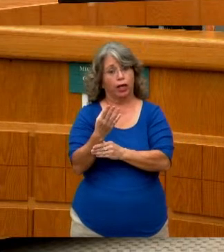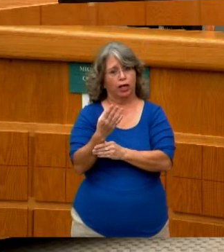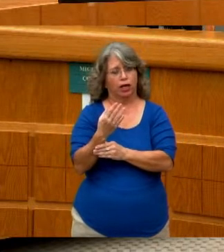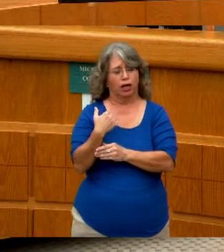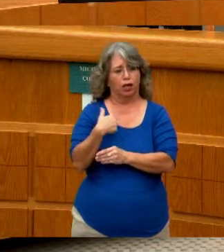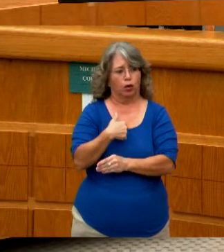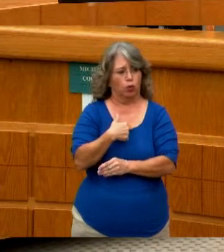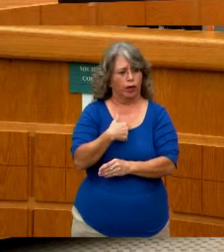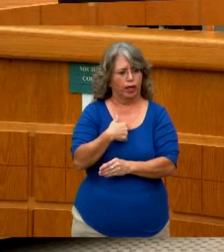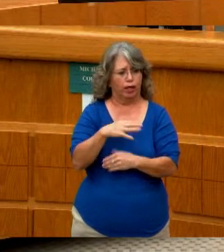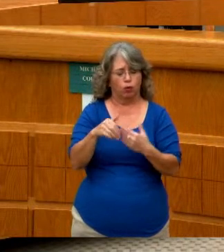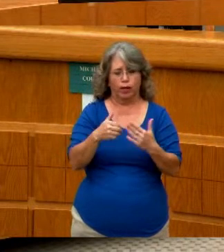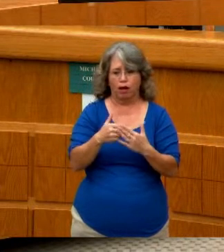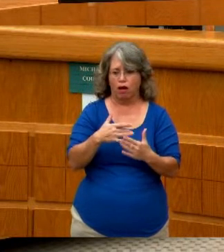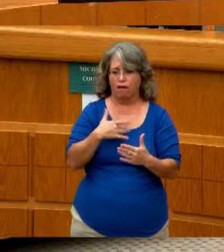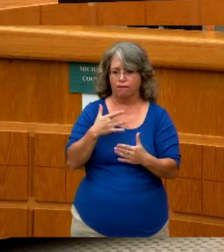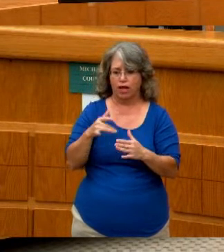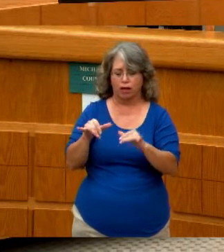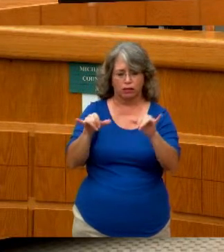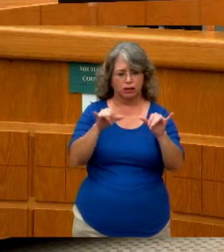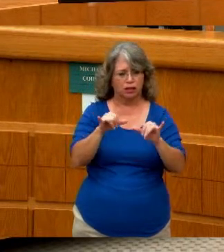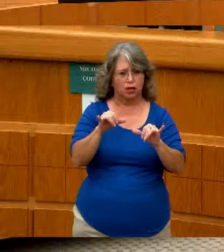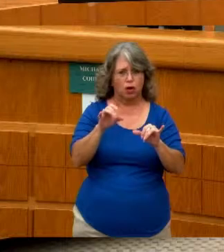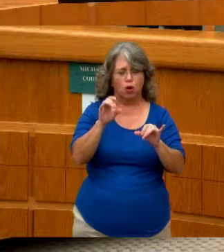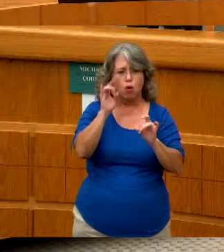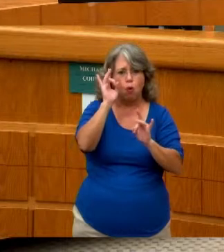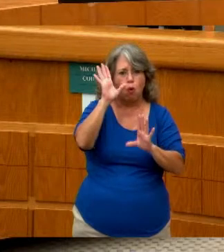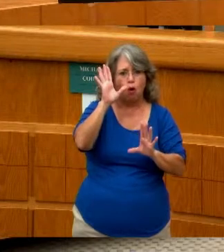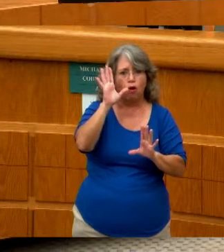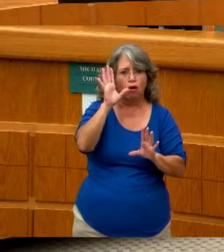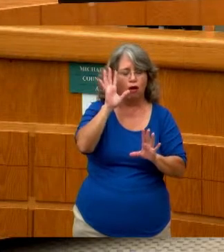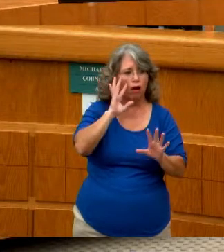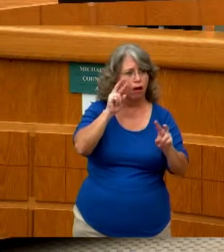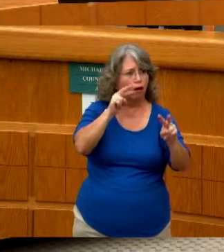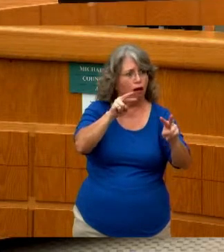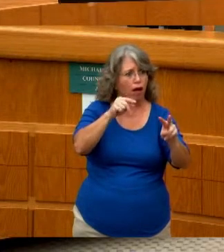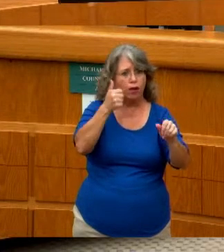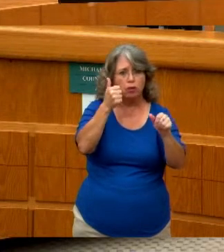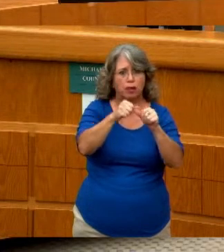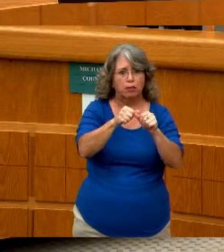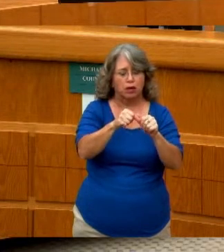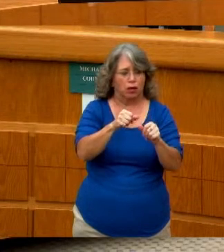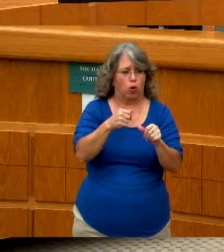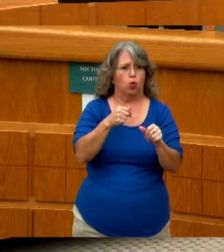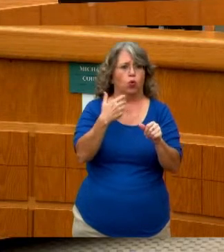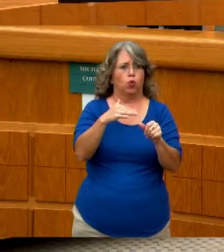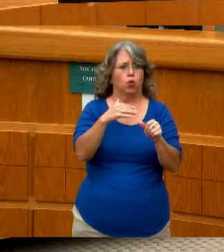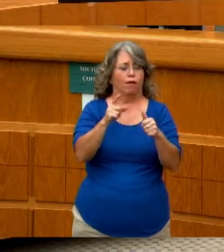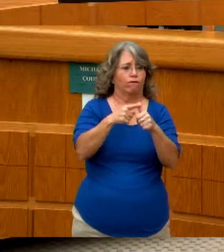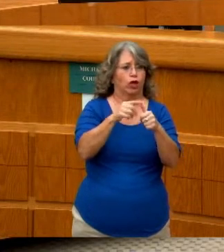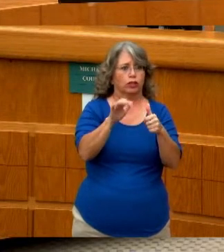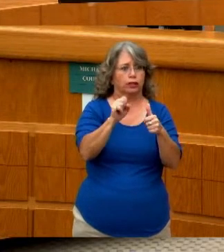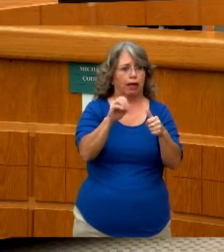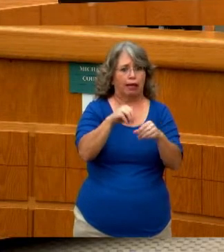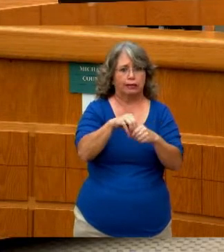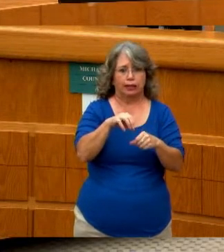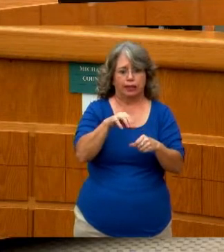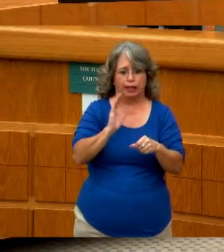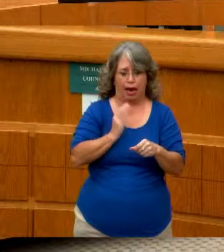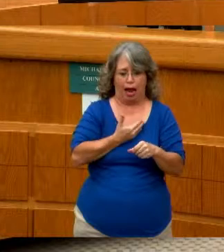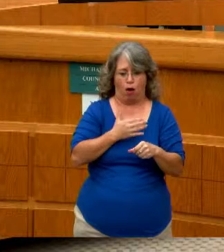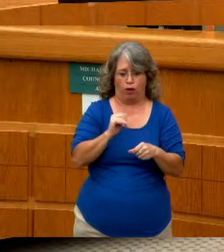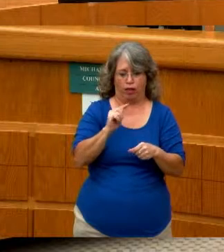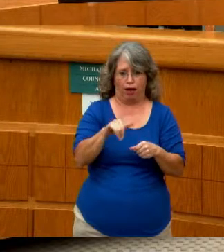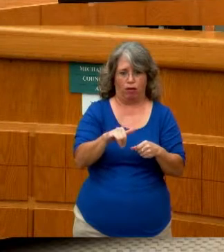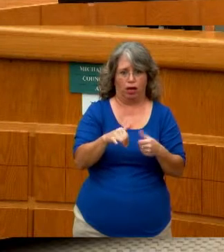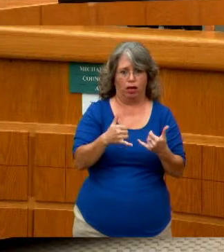Now, if the spring was characterized by the horror of it, the horror of 1-2 cases. And I remember watching, oh,